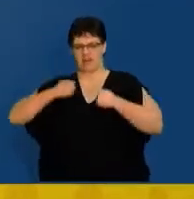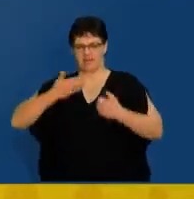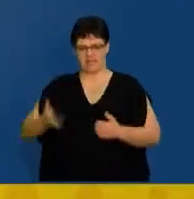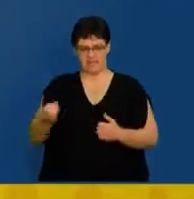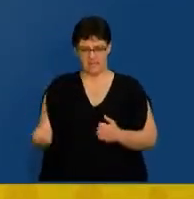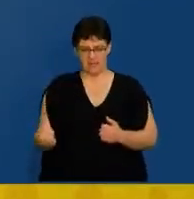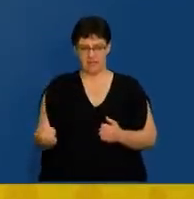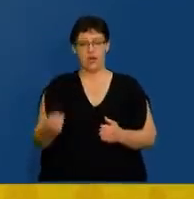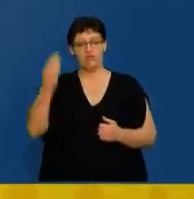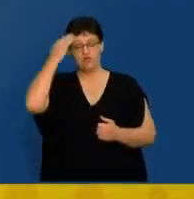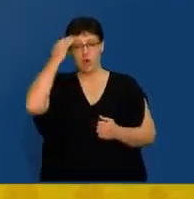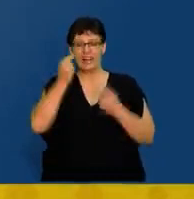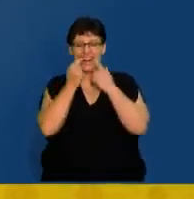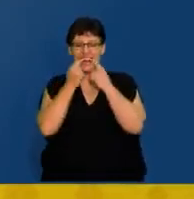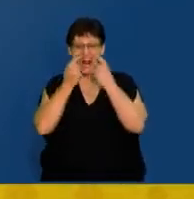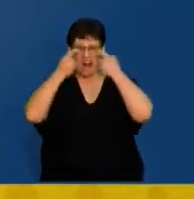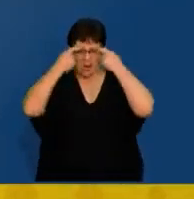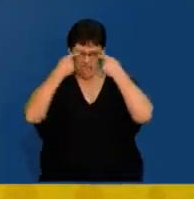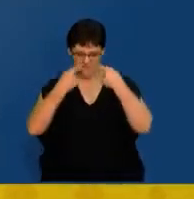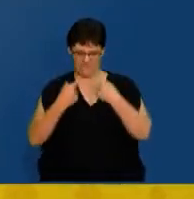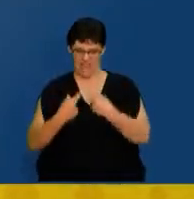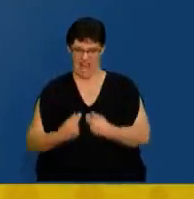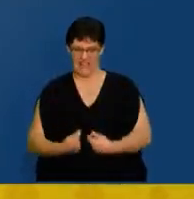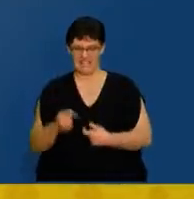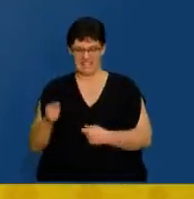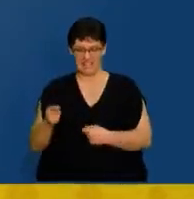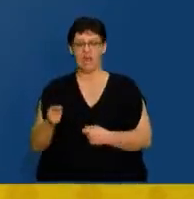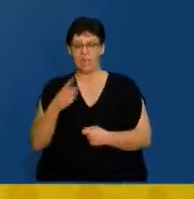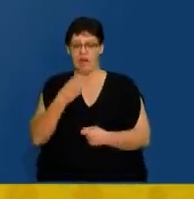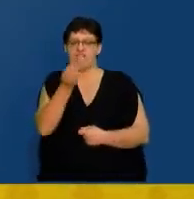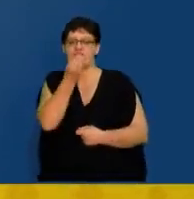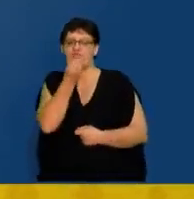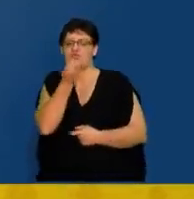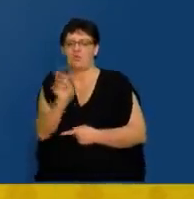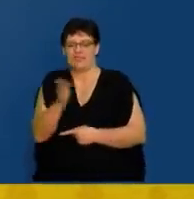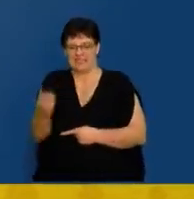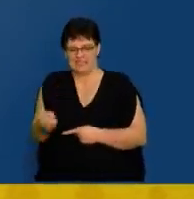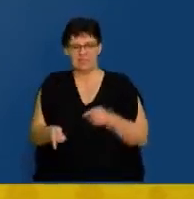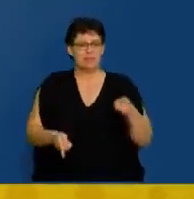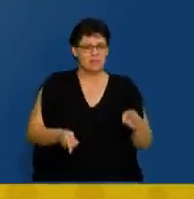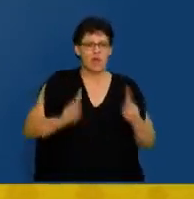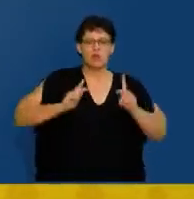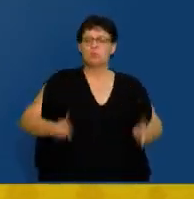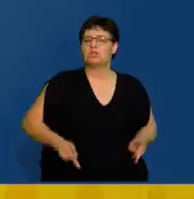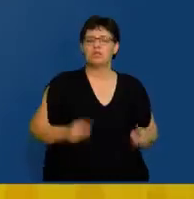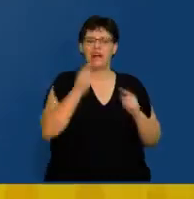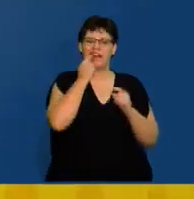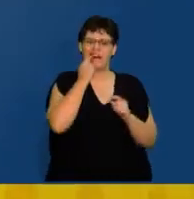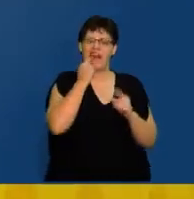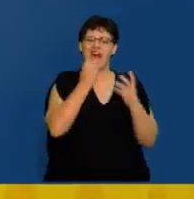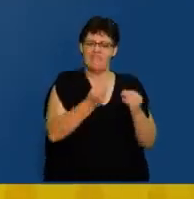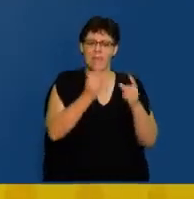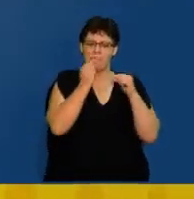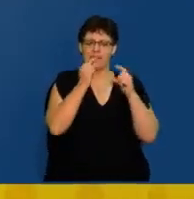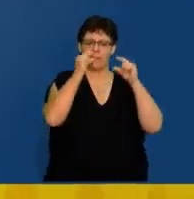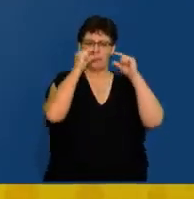that the canines are larger, and that indicates the type of nutrition they have, whereas in humans we see